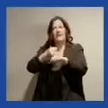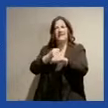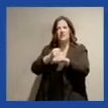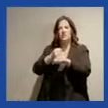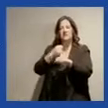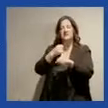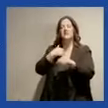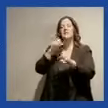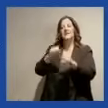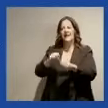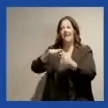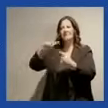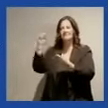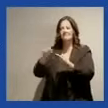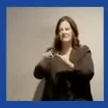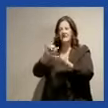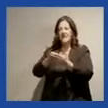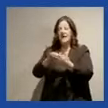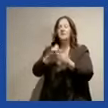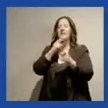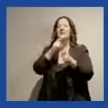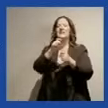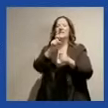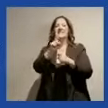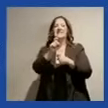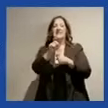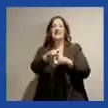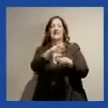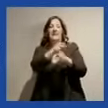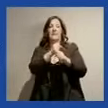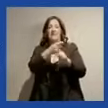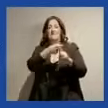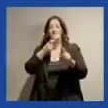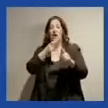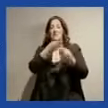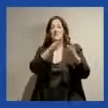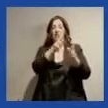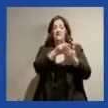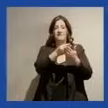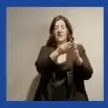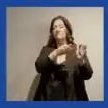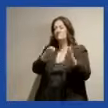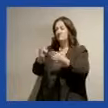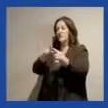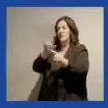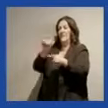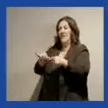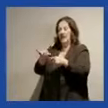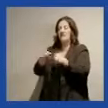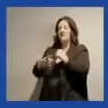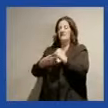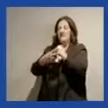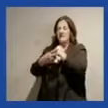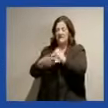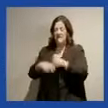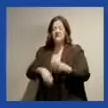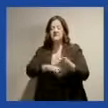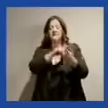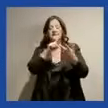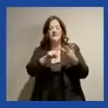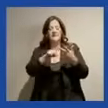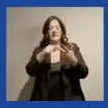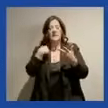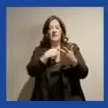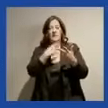that interest and we can shift that off the general fund. Moving the capital annex and the work that's being done there, we can move that to bonds. We